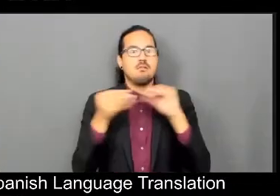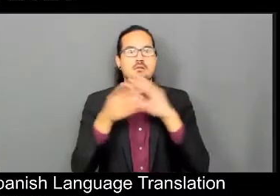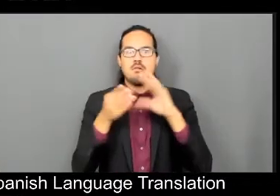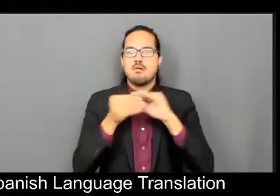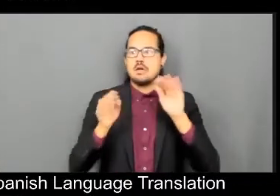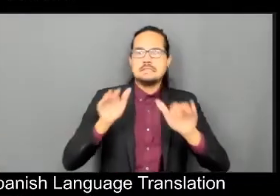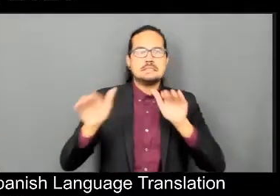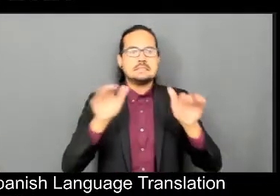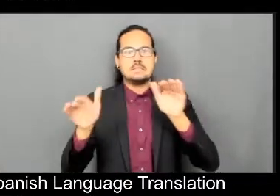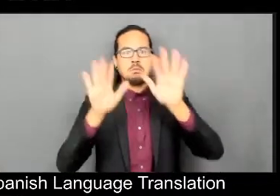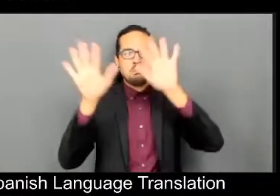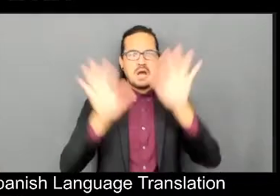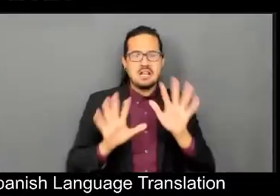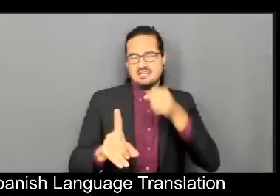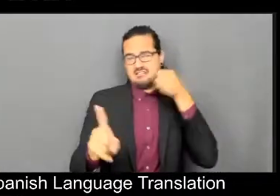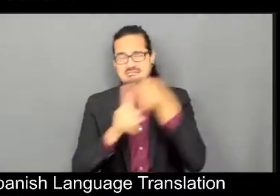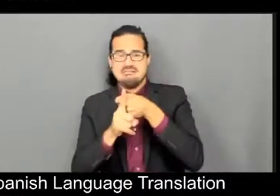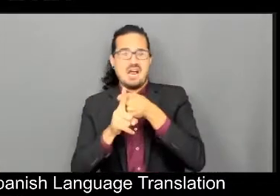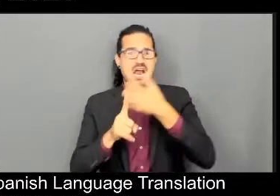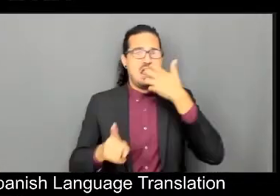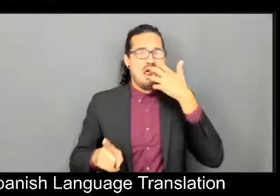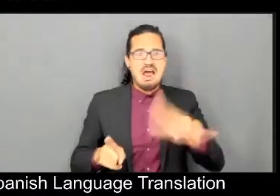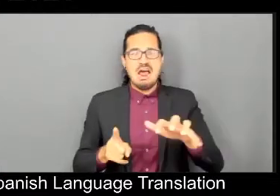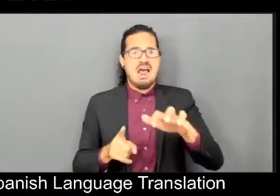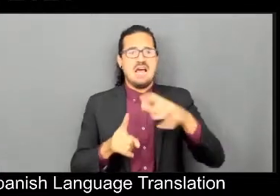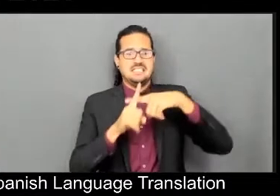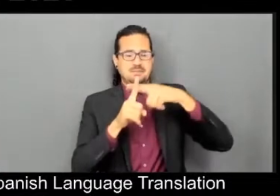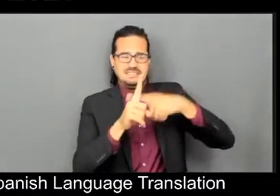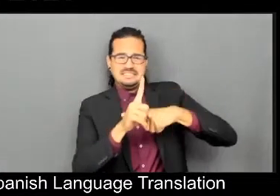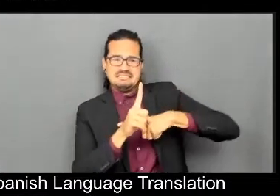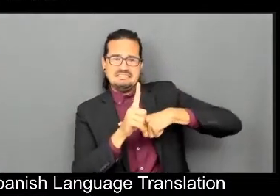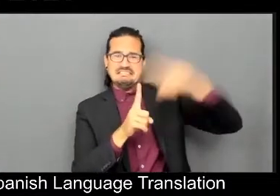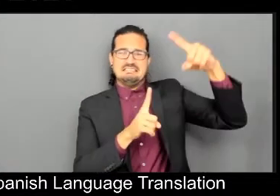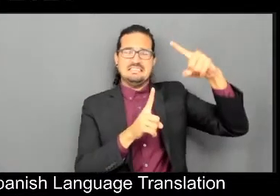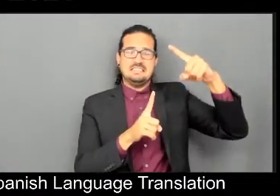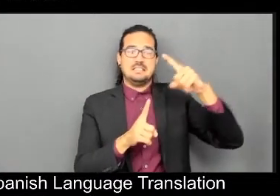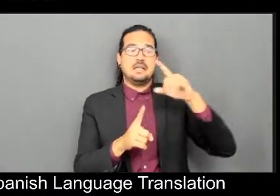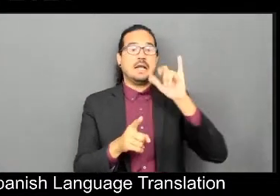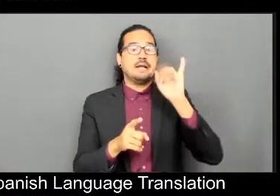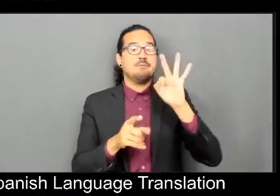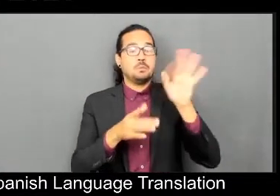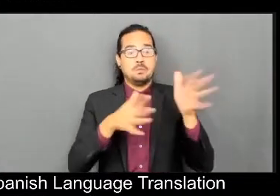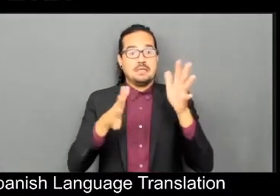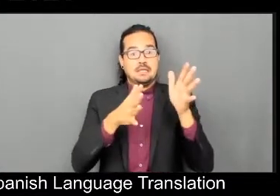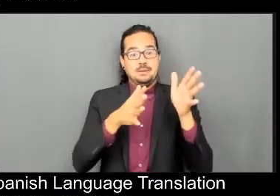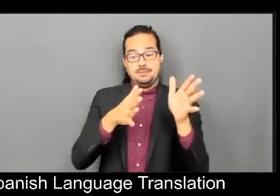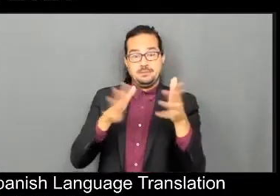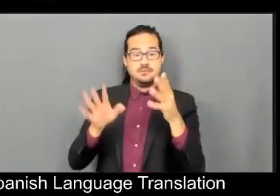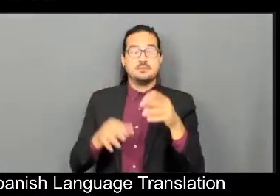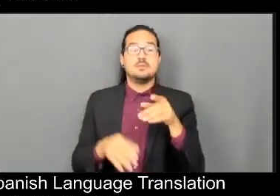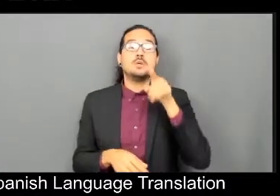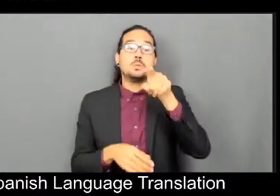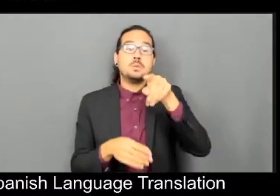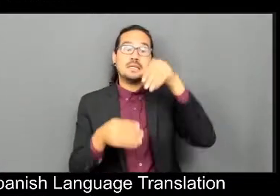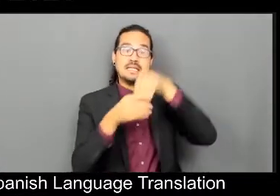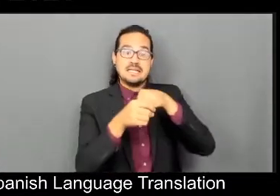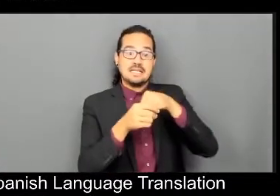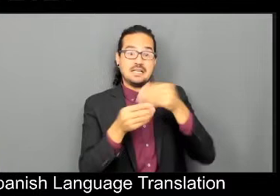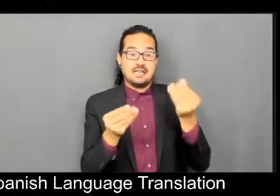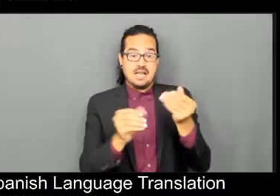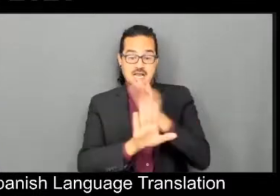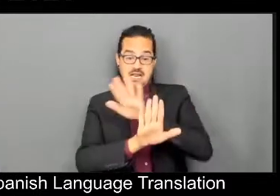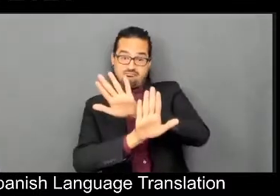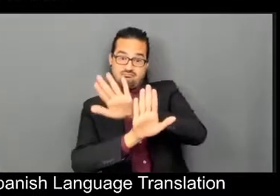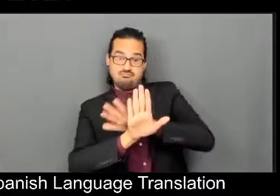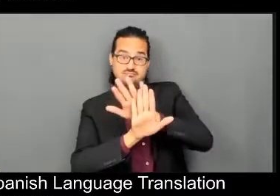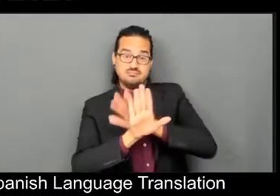far inland, you're certainly going to be well over 100 degrees in some places, but that's far inland. A little bit closer to our fire, it's not going to